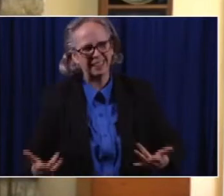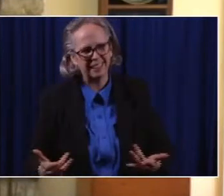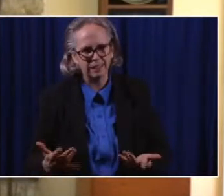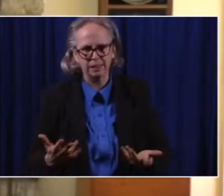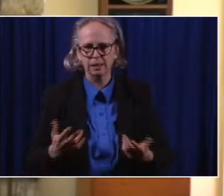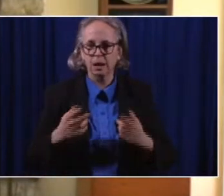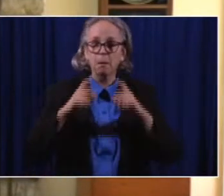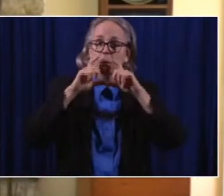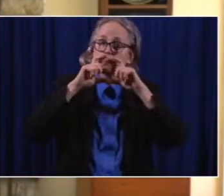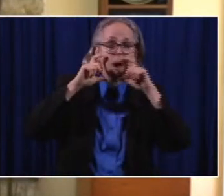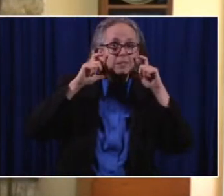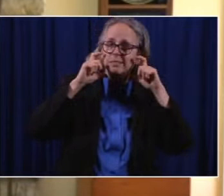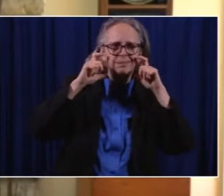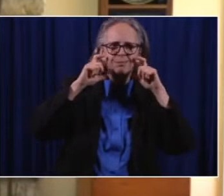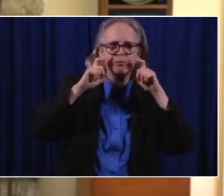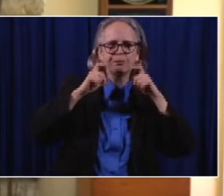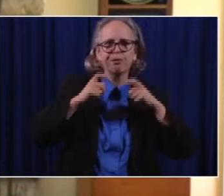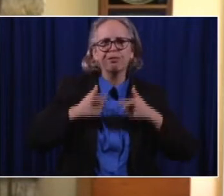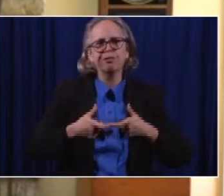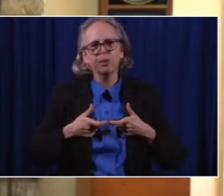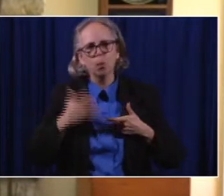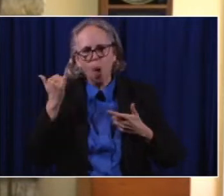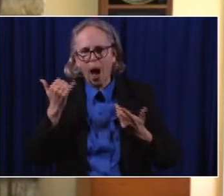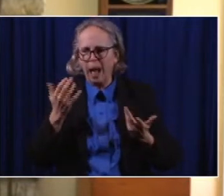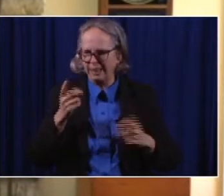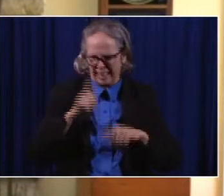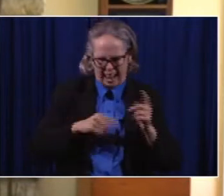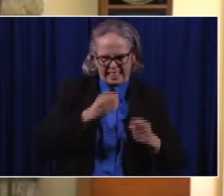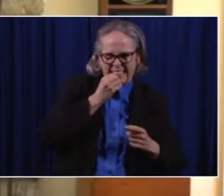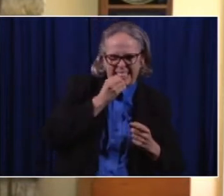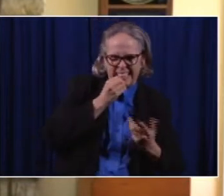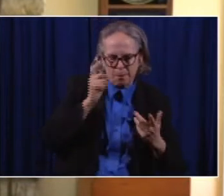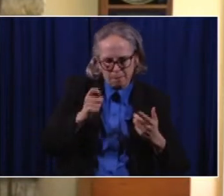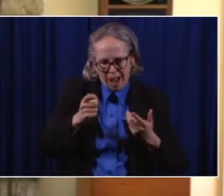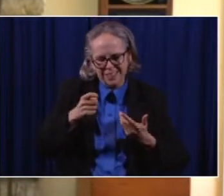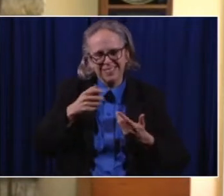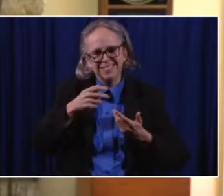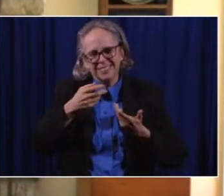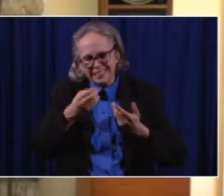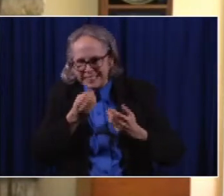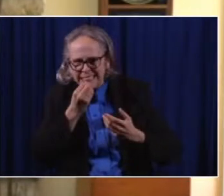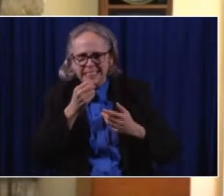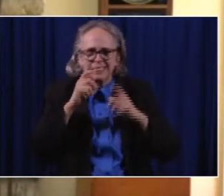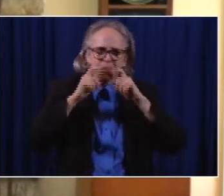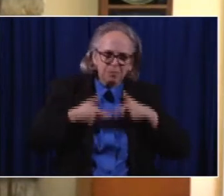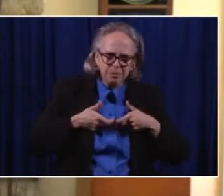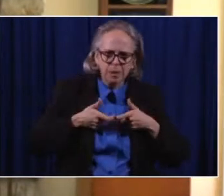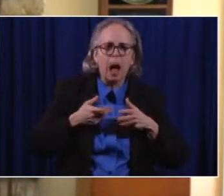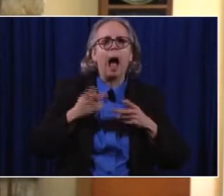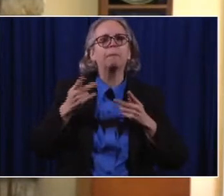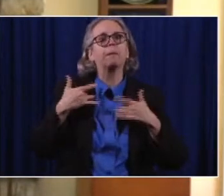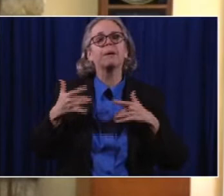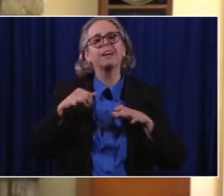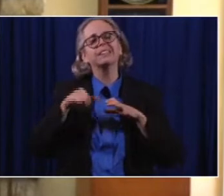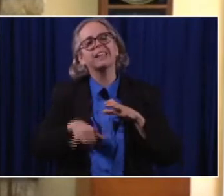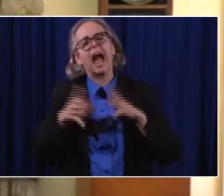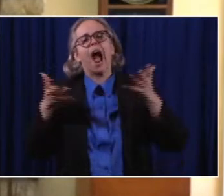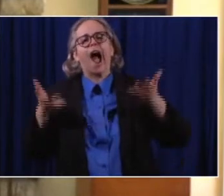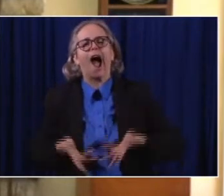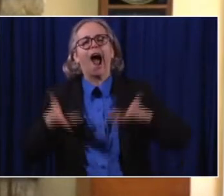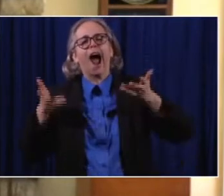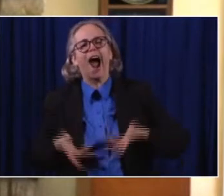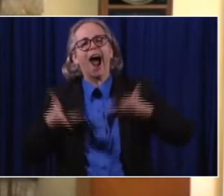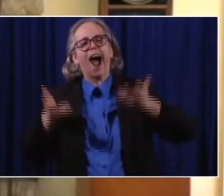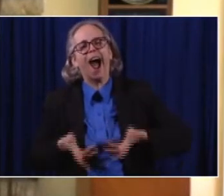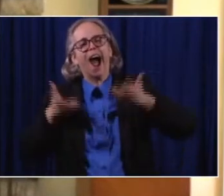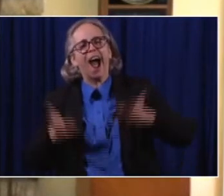on or drink, but we also know people there sometimes for a long time. And so it's the time. What we've learned is it's the